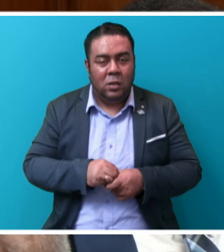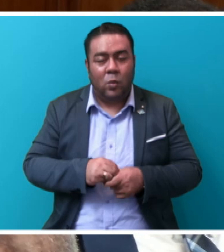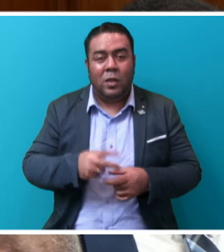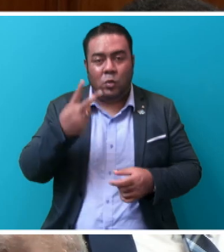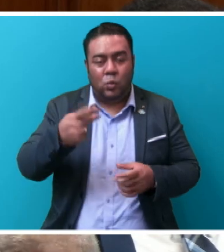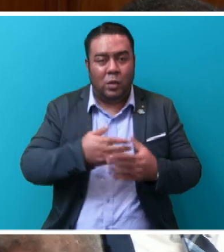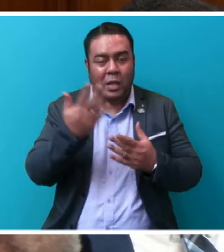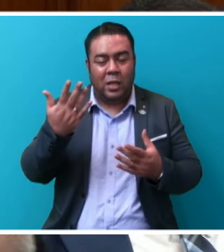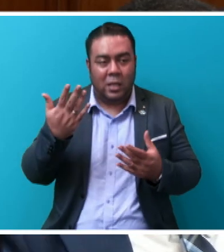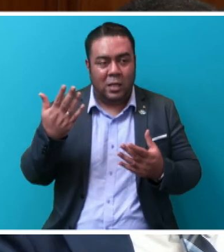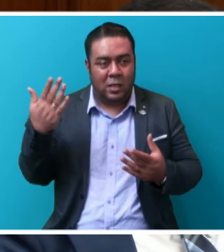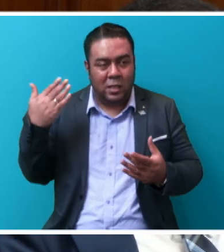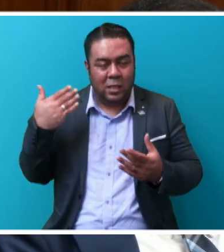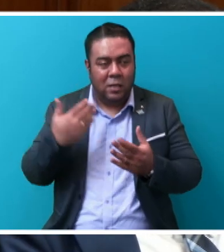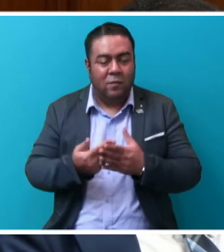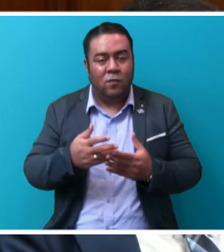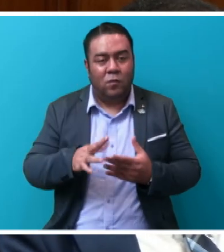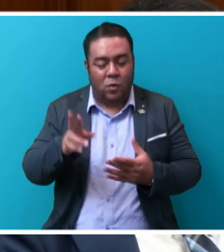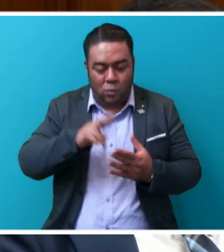two-day event for the region.